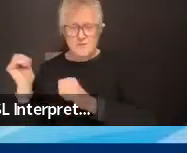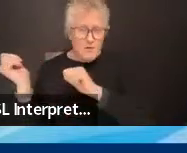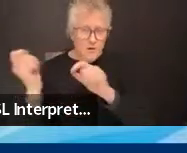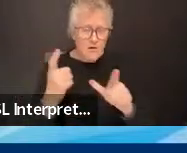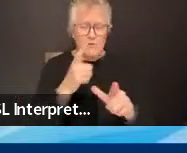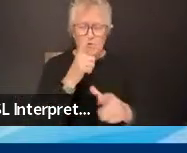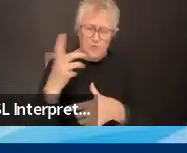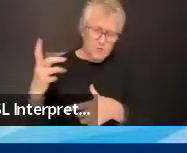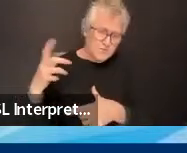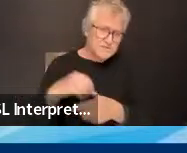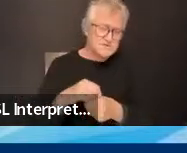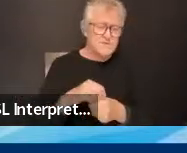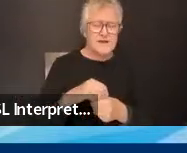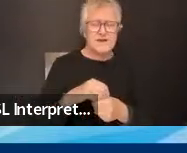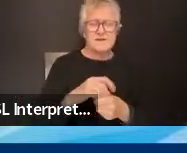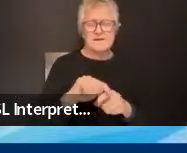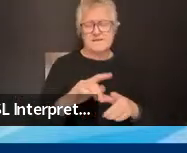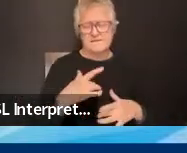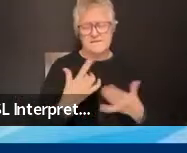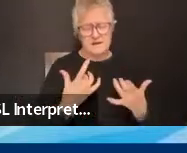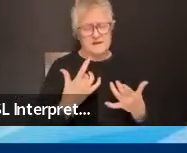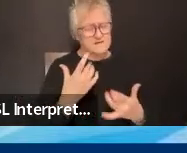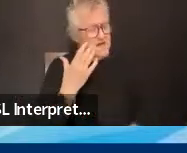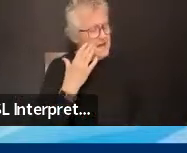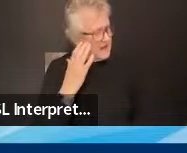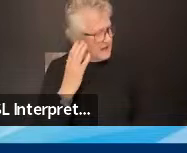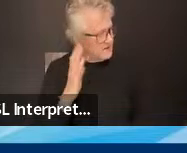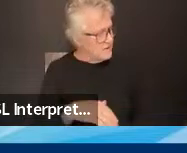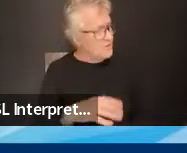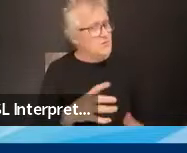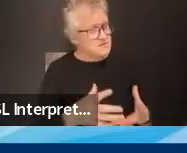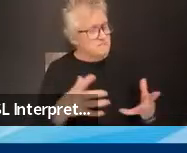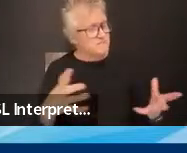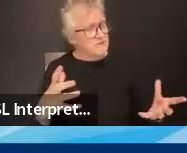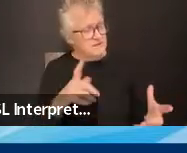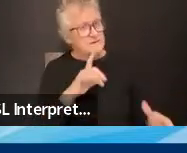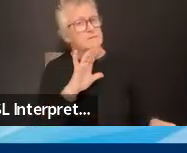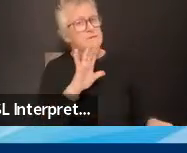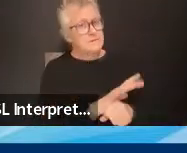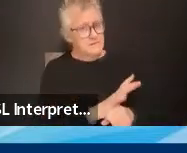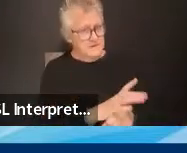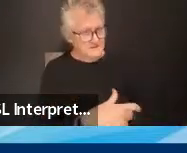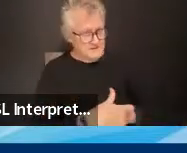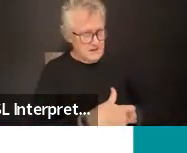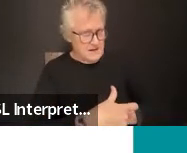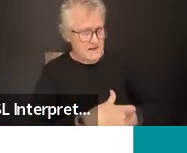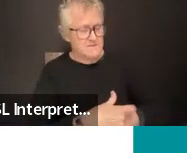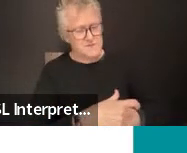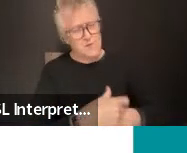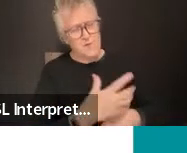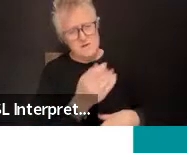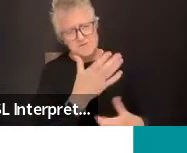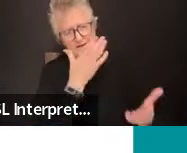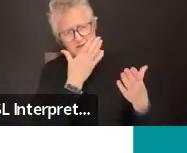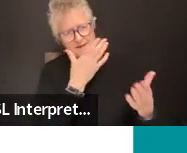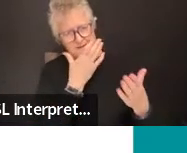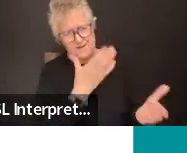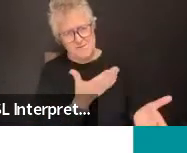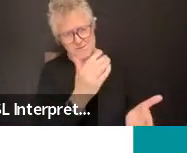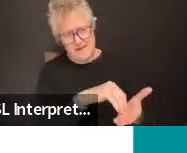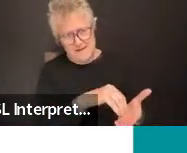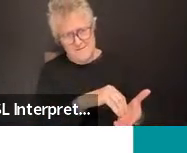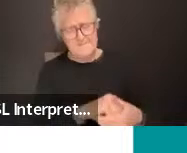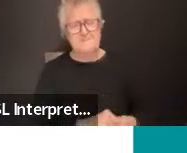ask a lot of you with your time and commitment. And so we just want to say thank you again. As we move into the